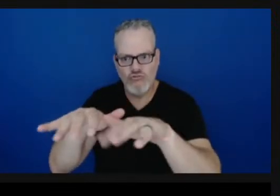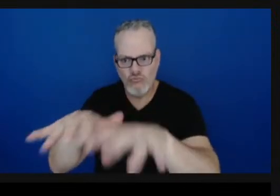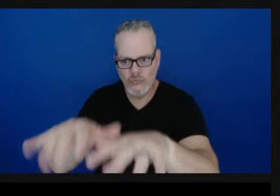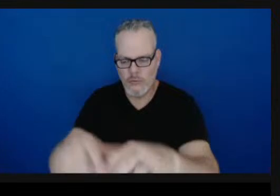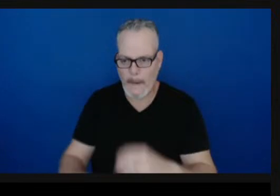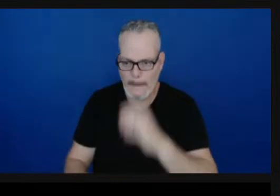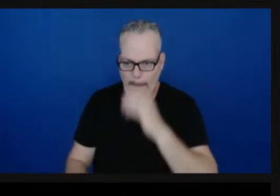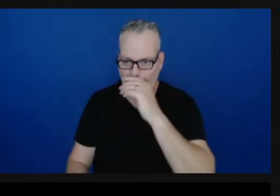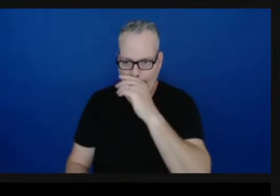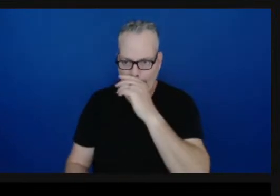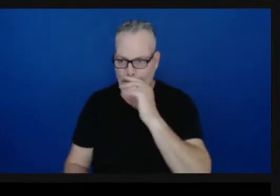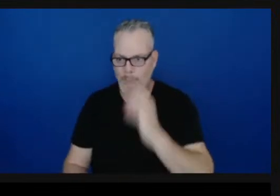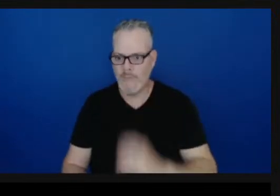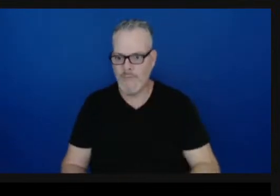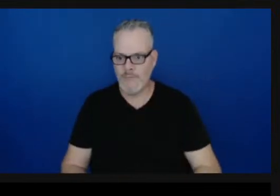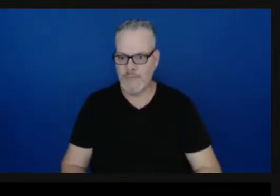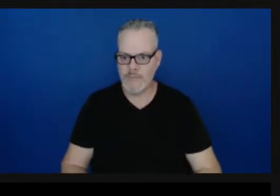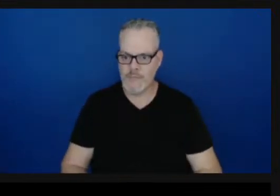as well.